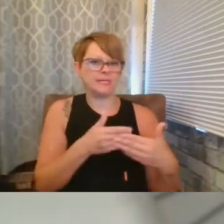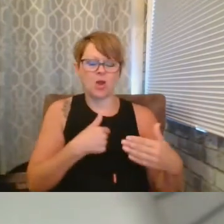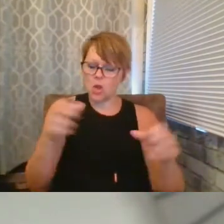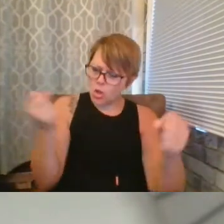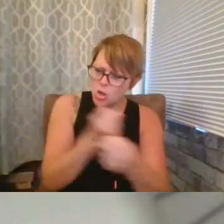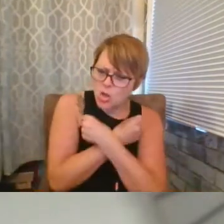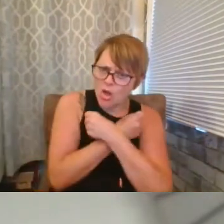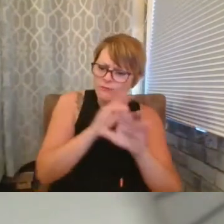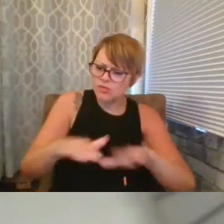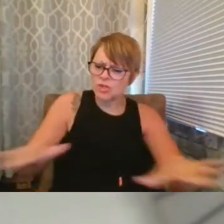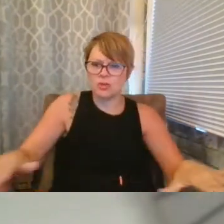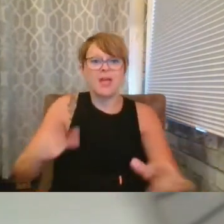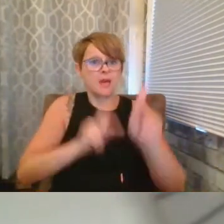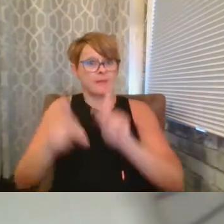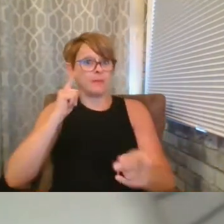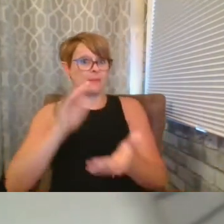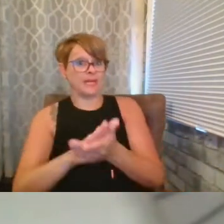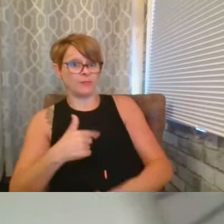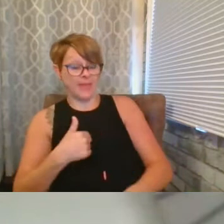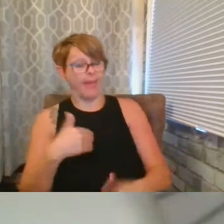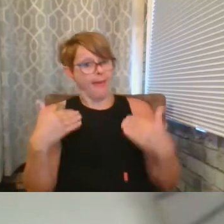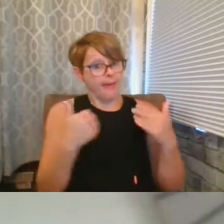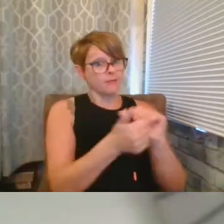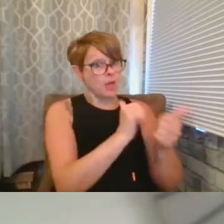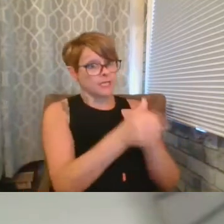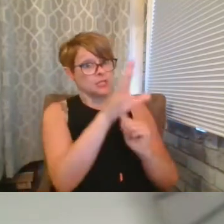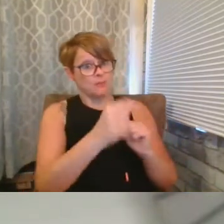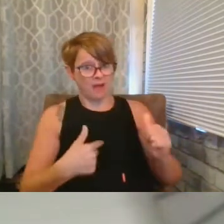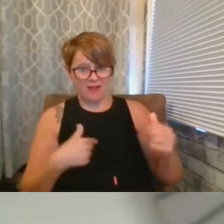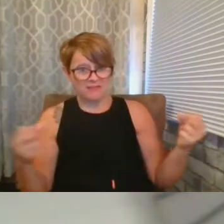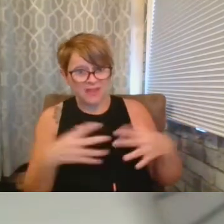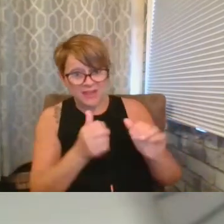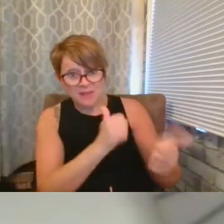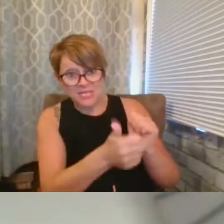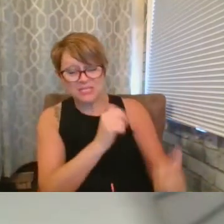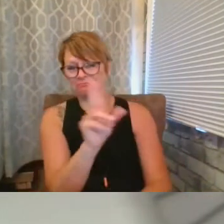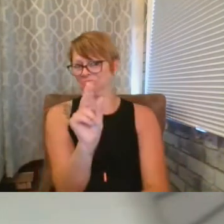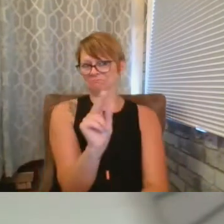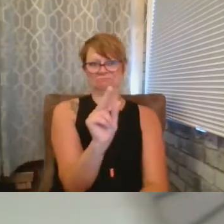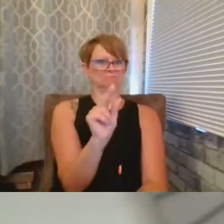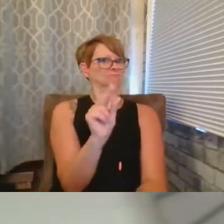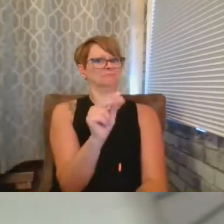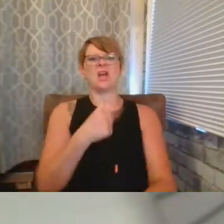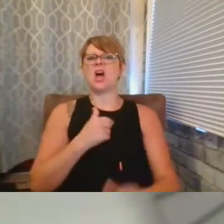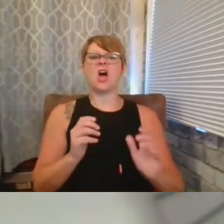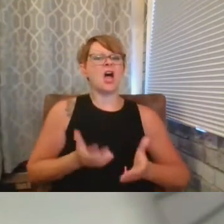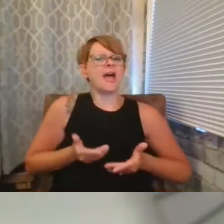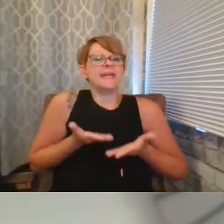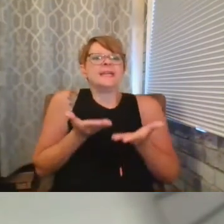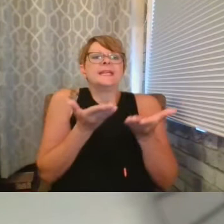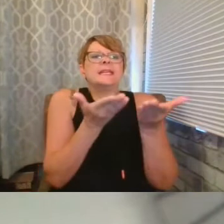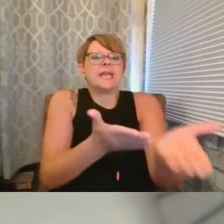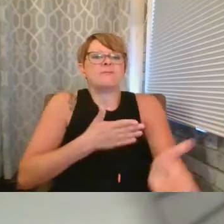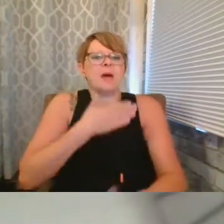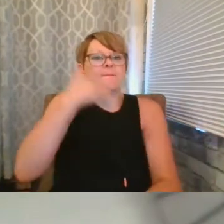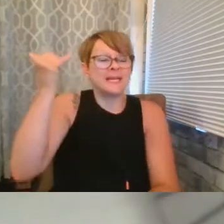me, and there is competition, but I have no fear of this competition because I give the best. If you don't come to me, you are the loser,